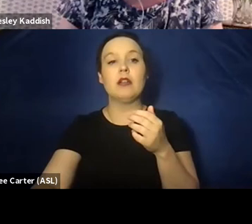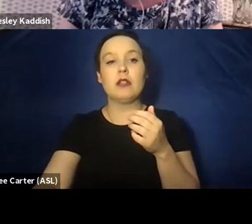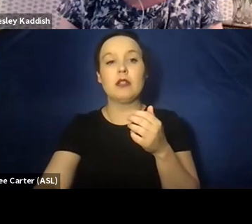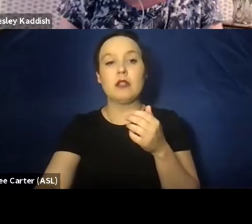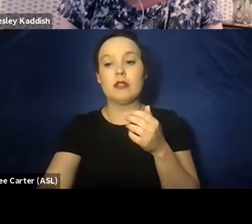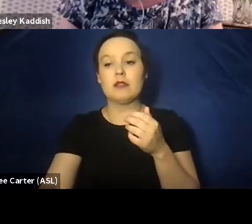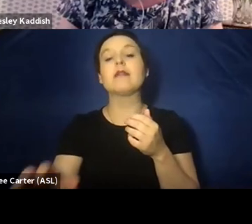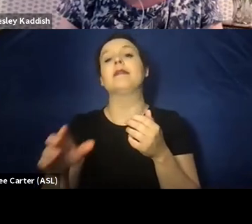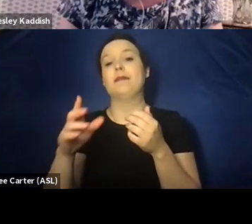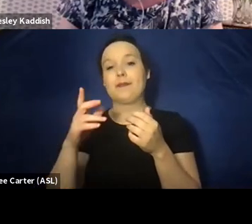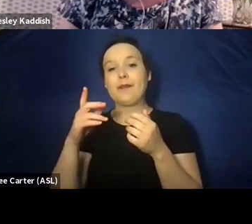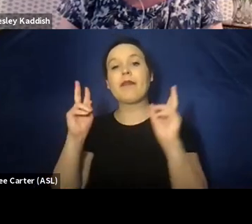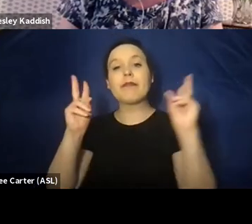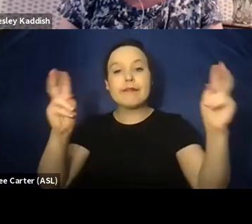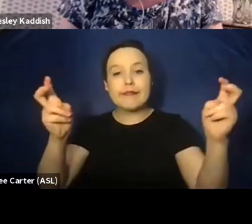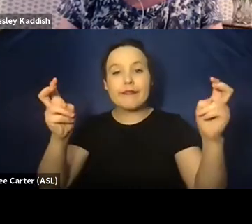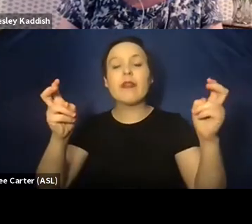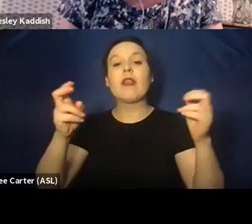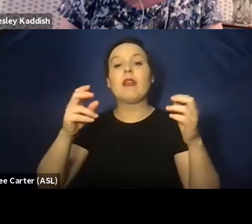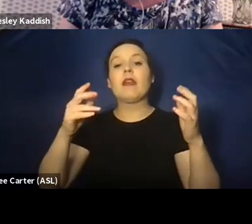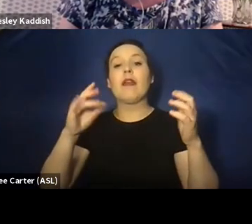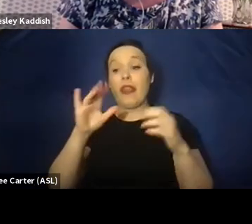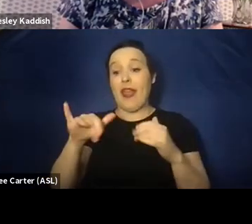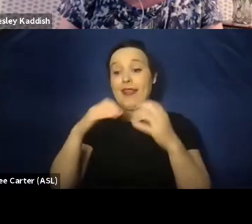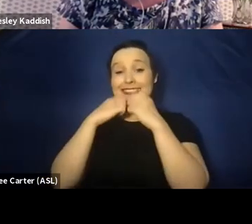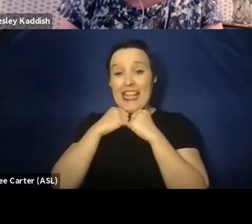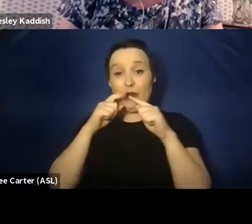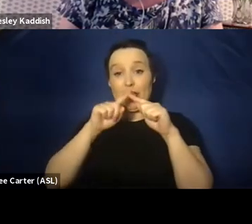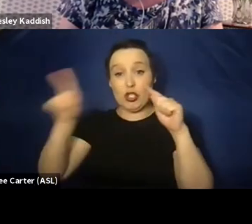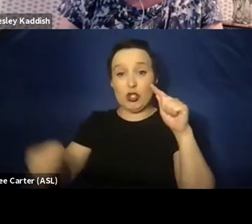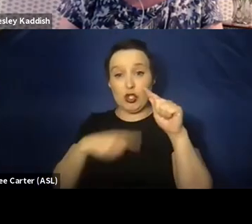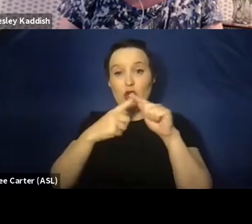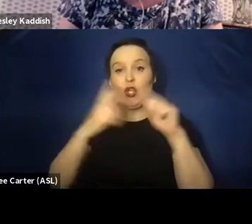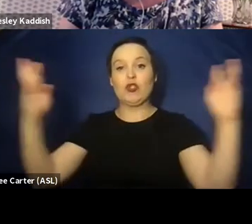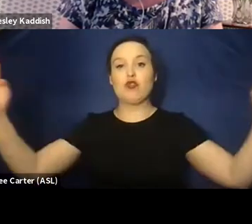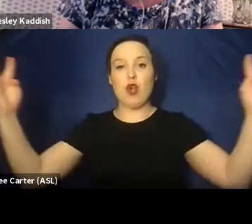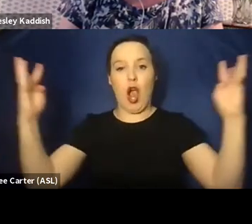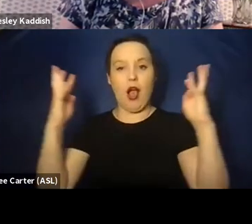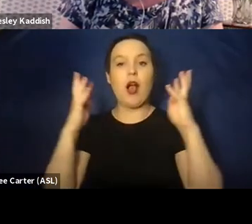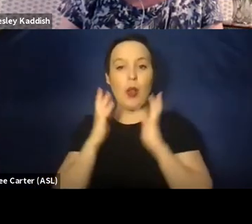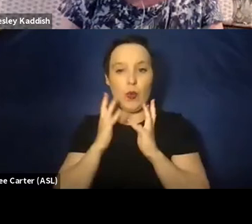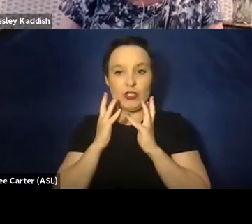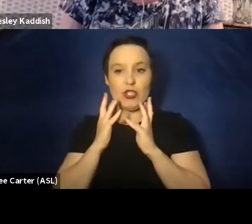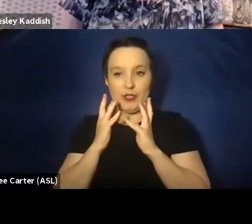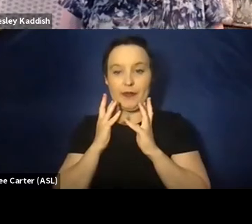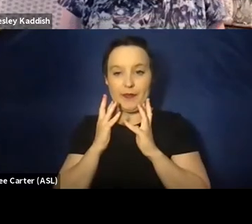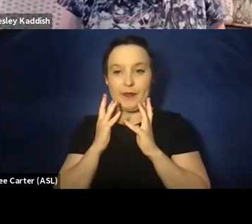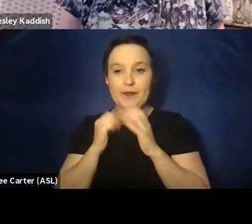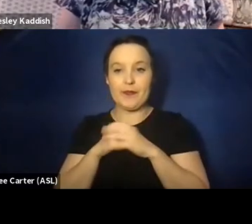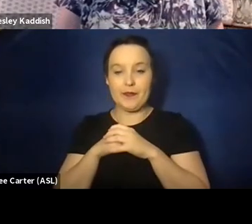Sacred Circle Closer. So he used that theme and created a series of variations based on it for solo